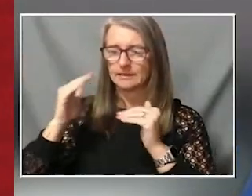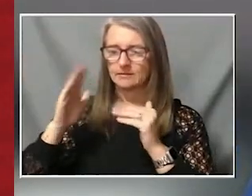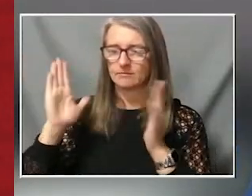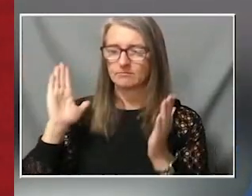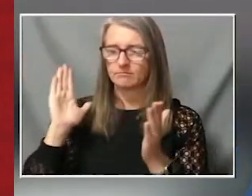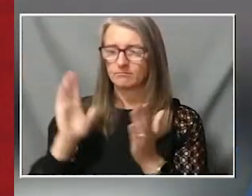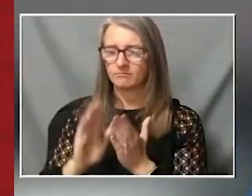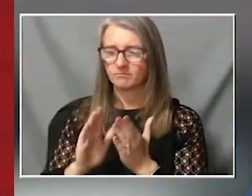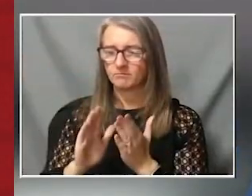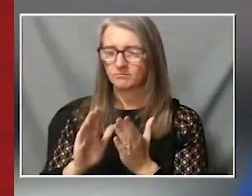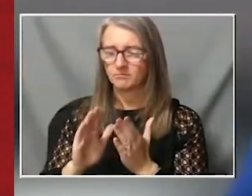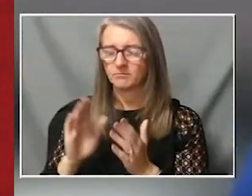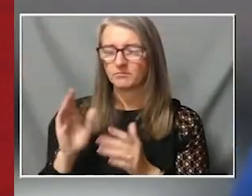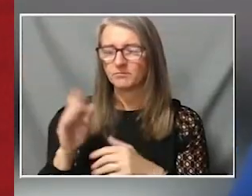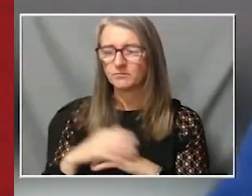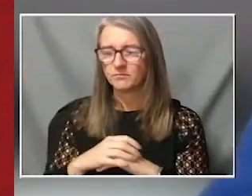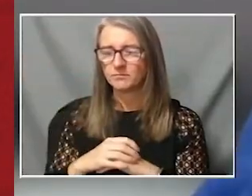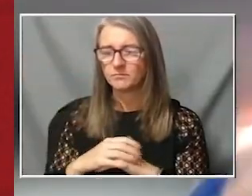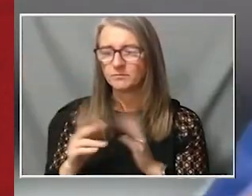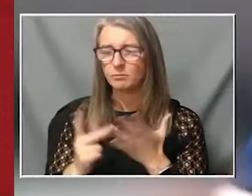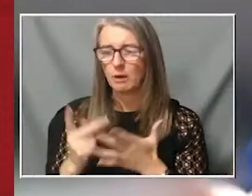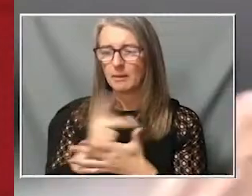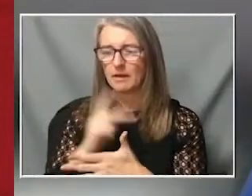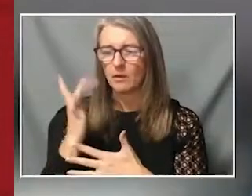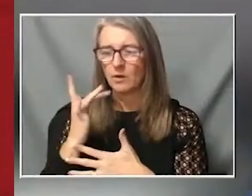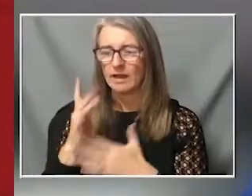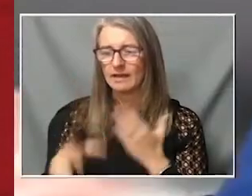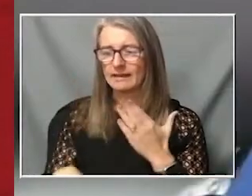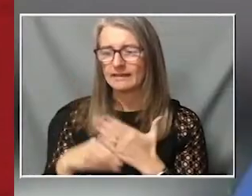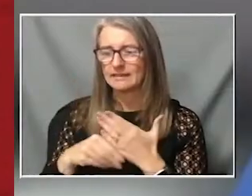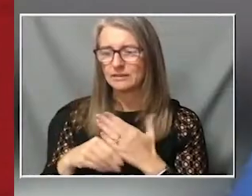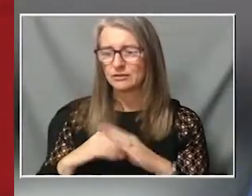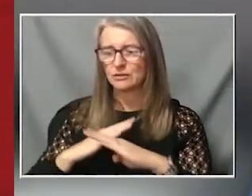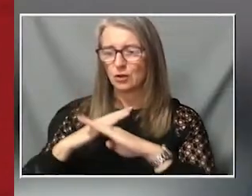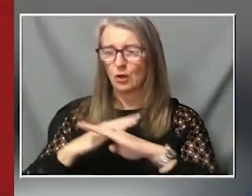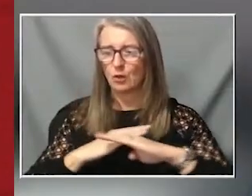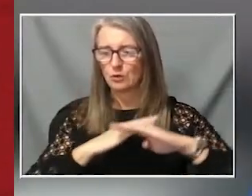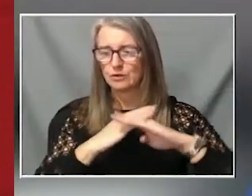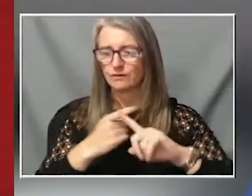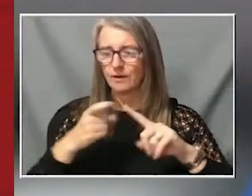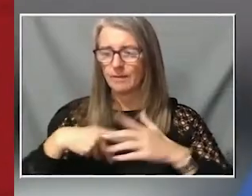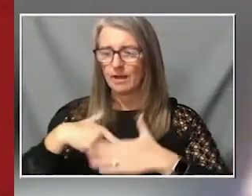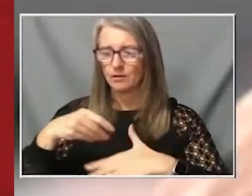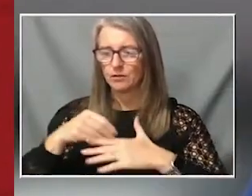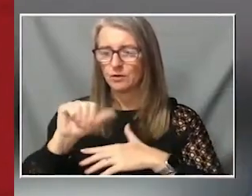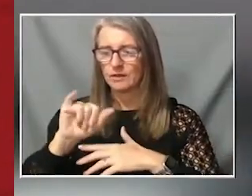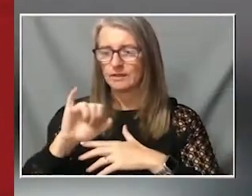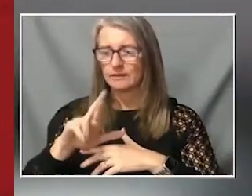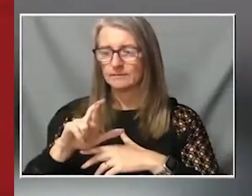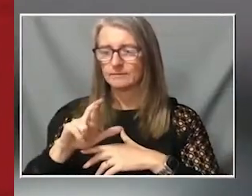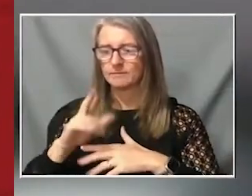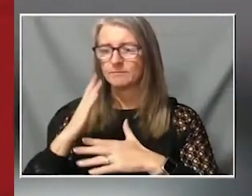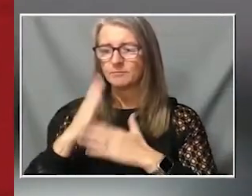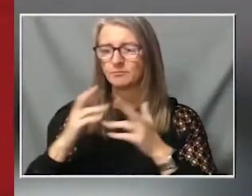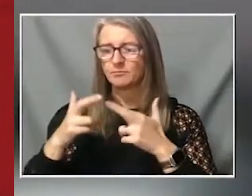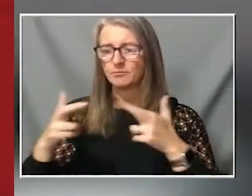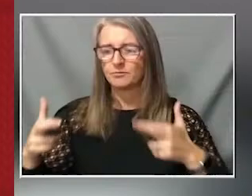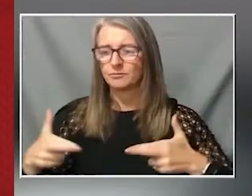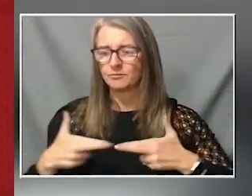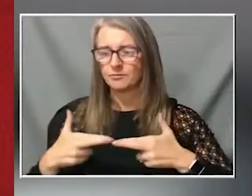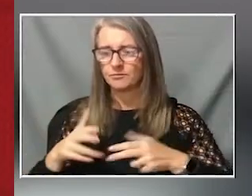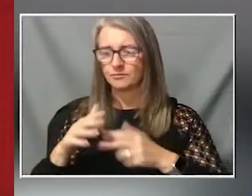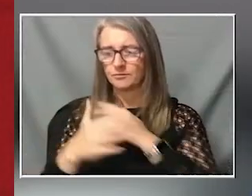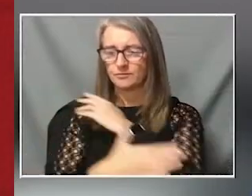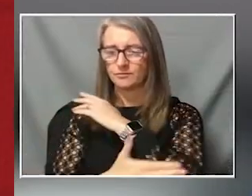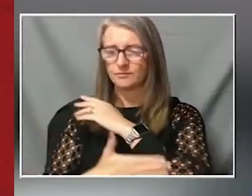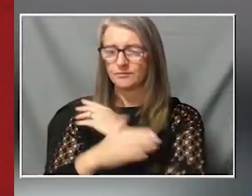rates of concentration will drop down, primarily just because of additional dilution effects from outdoor air. Now, there are regions of the country, such